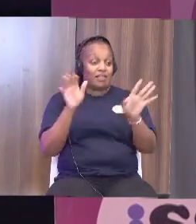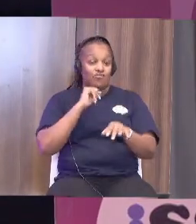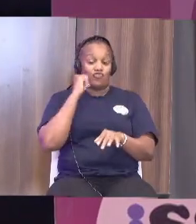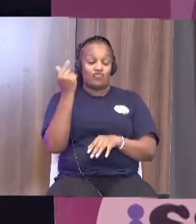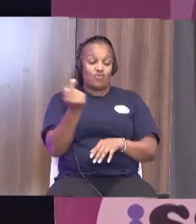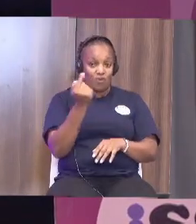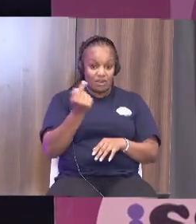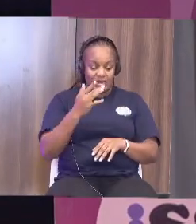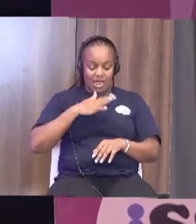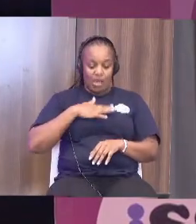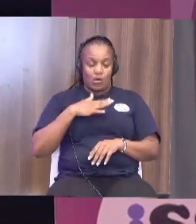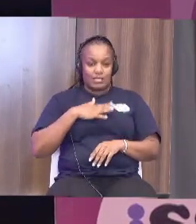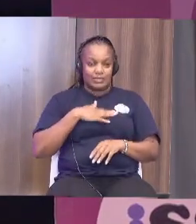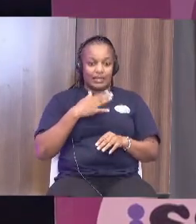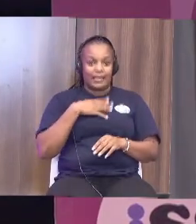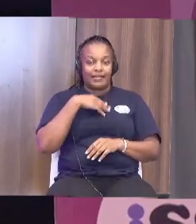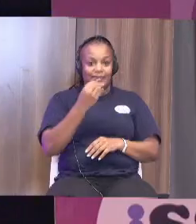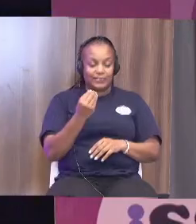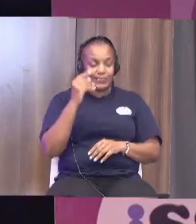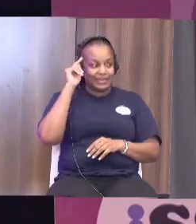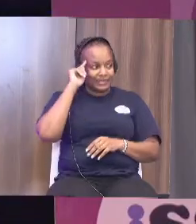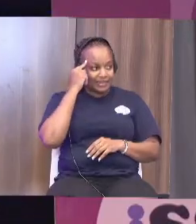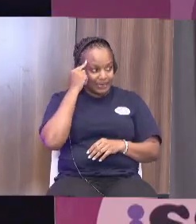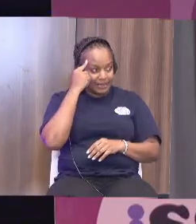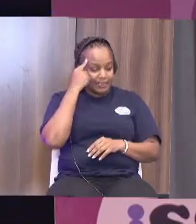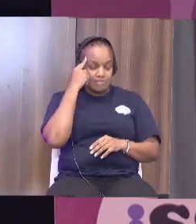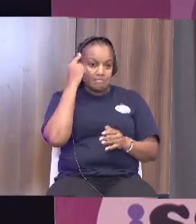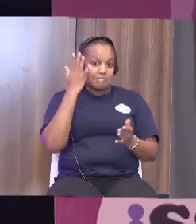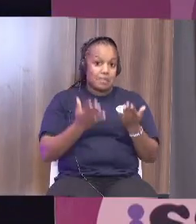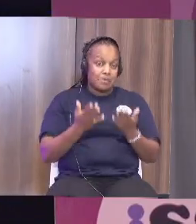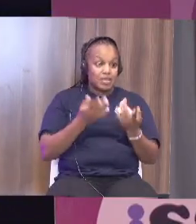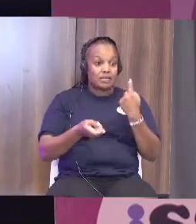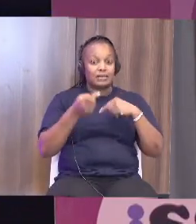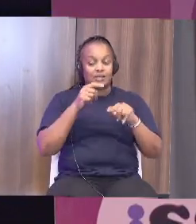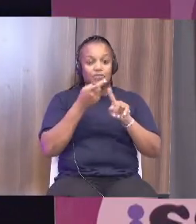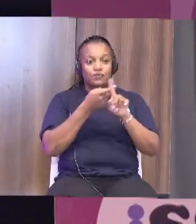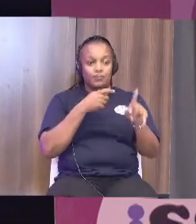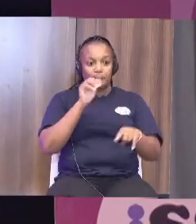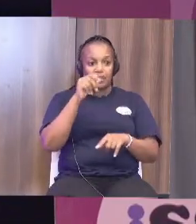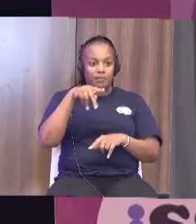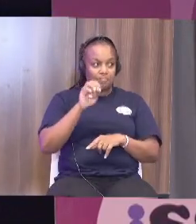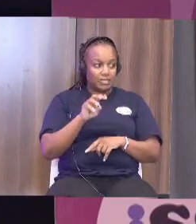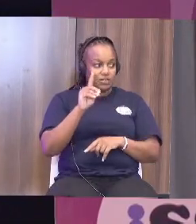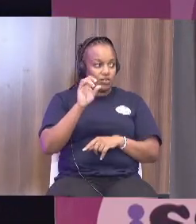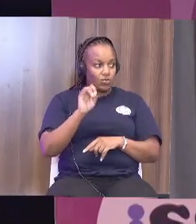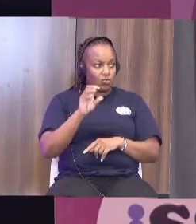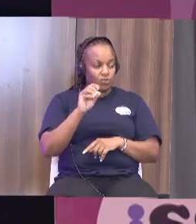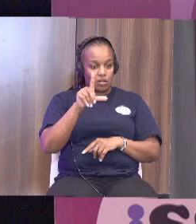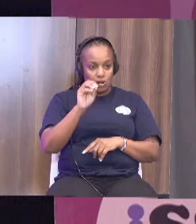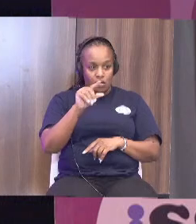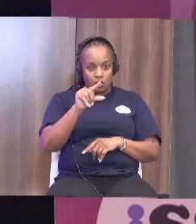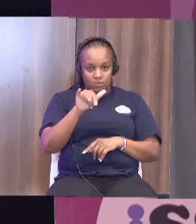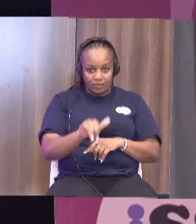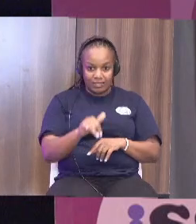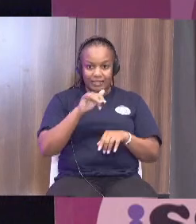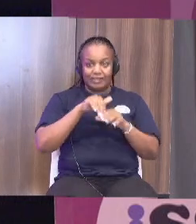in ours. And we think that it most likely comes from the epidemiology differences between early and late onset